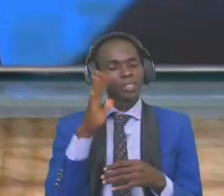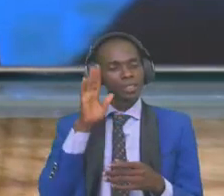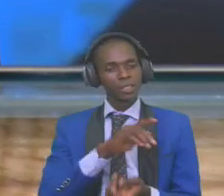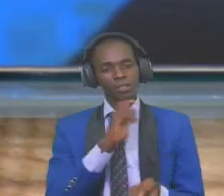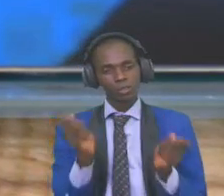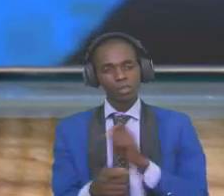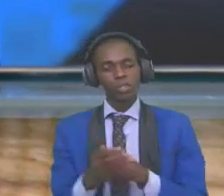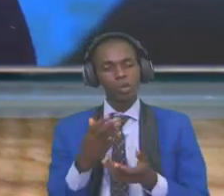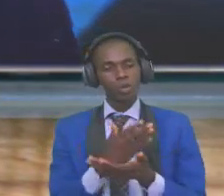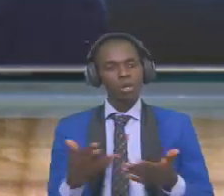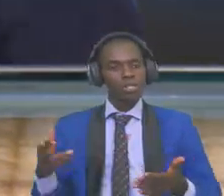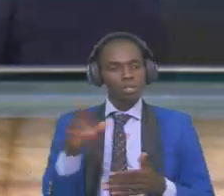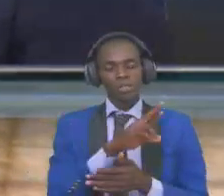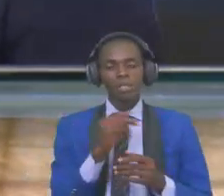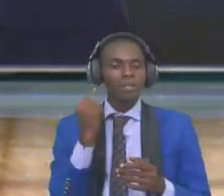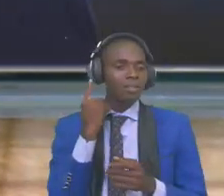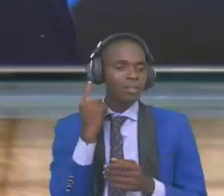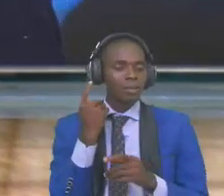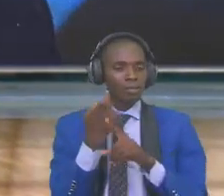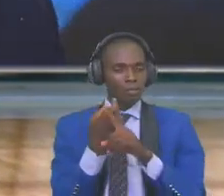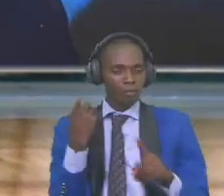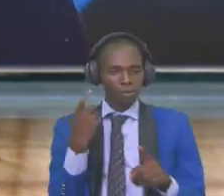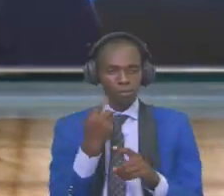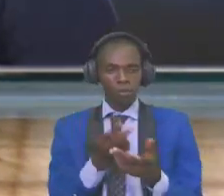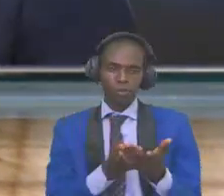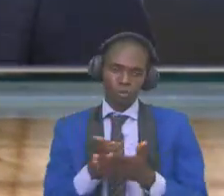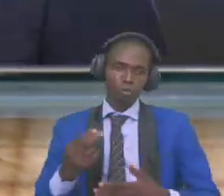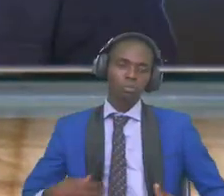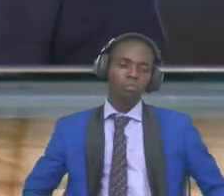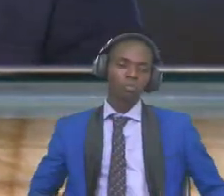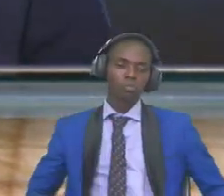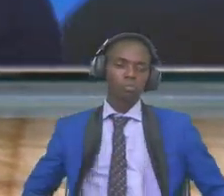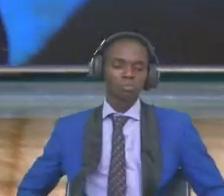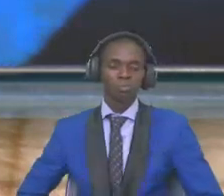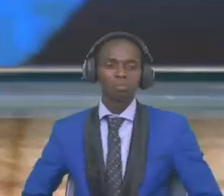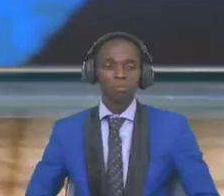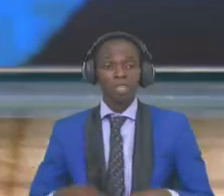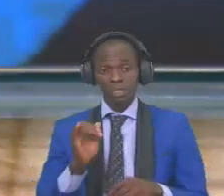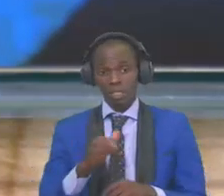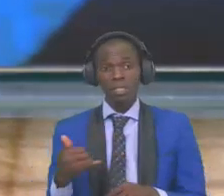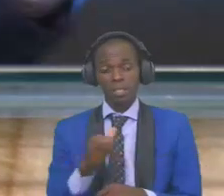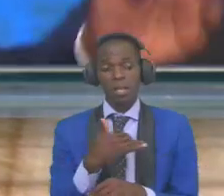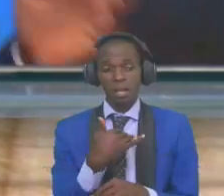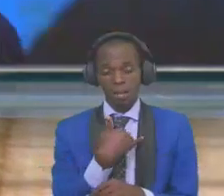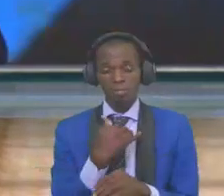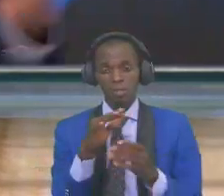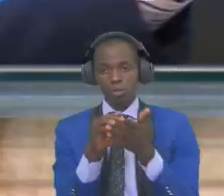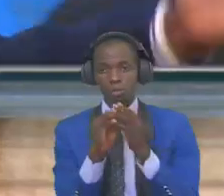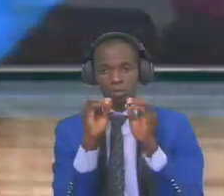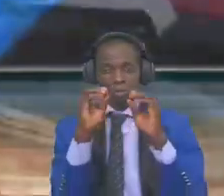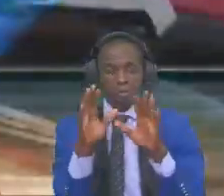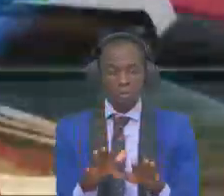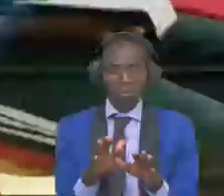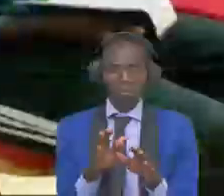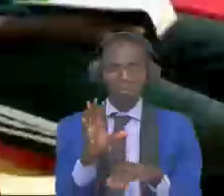their ears from the truth. Yes, they have churches, they have ministries, they have fellowship, they have